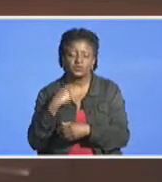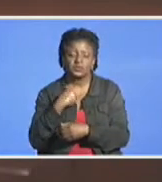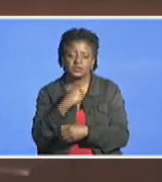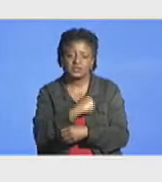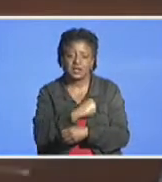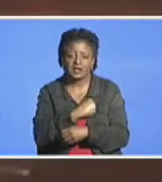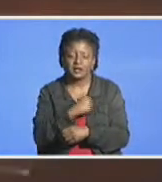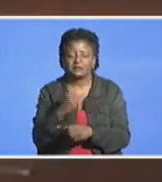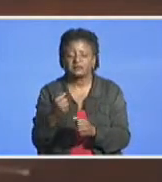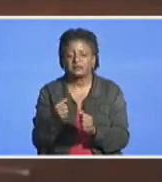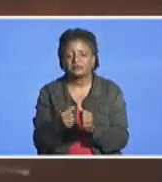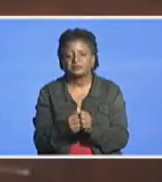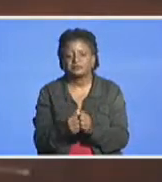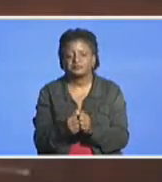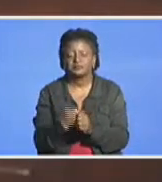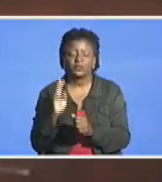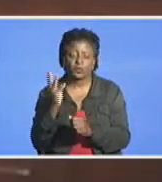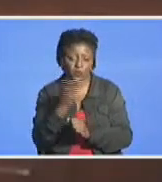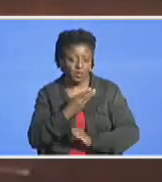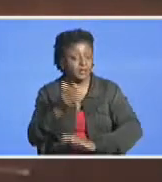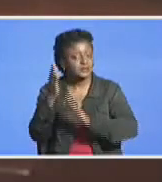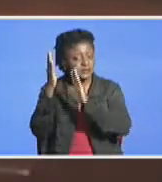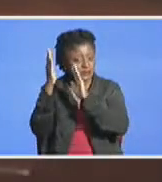tax credit. And we anticipate